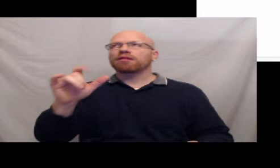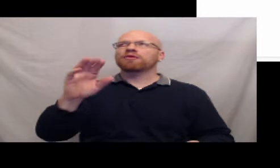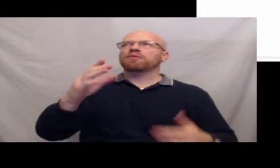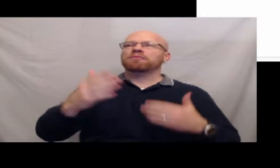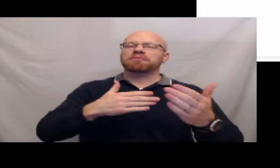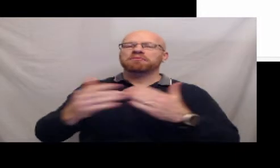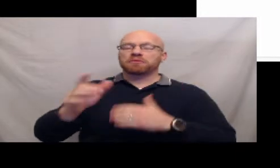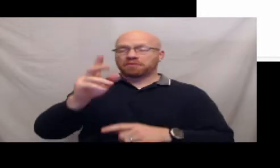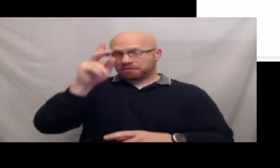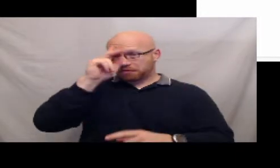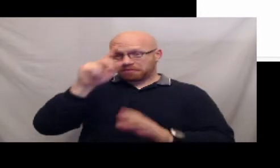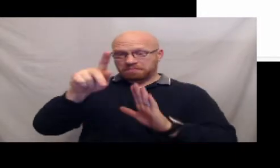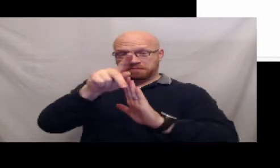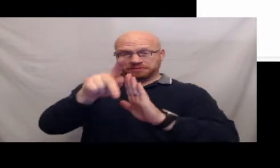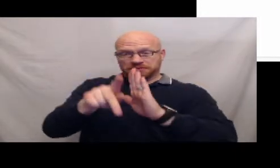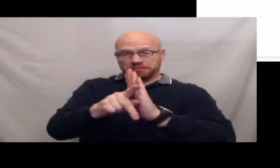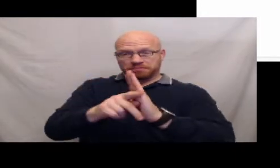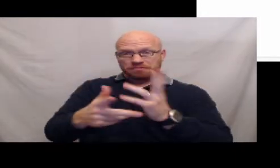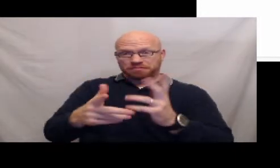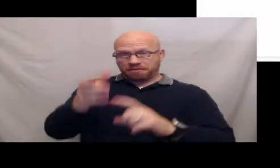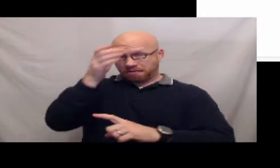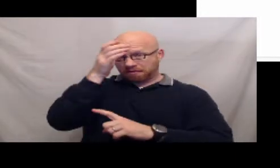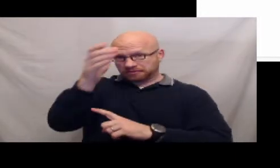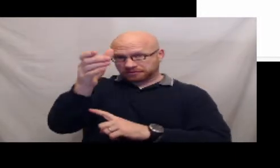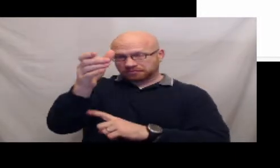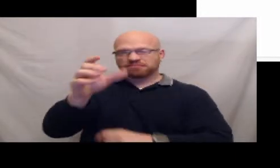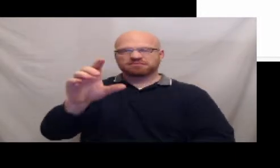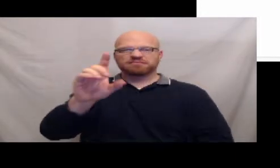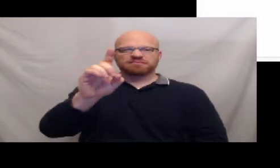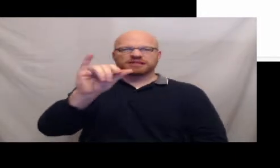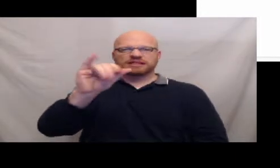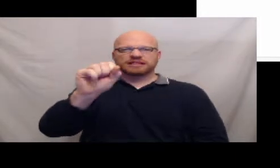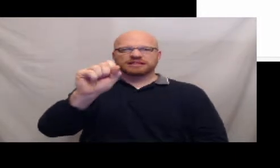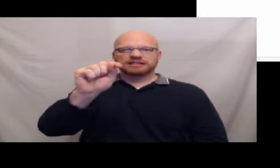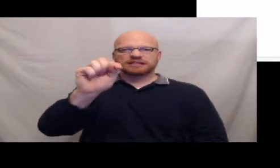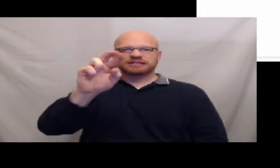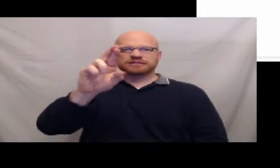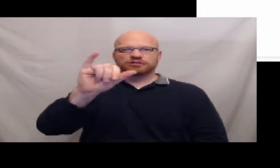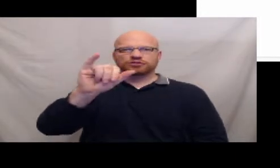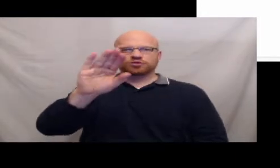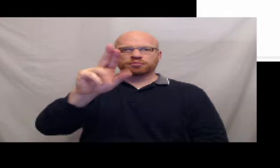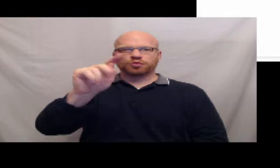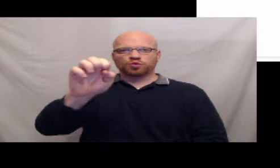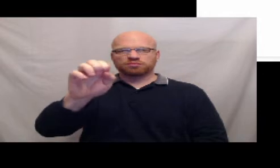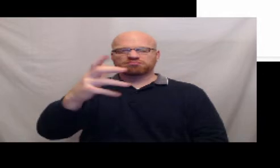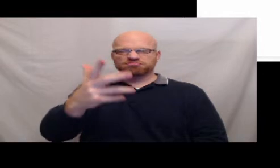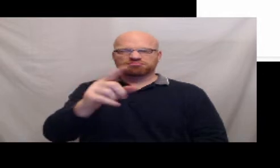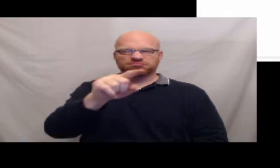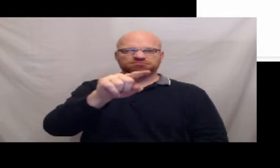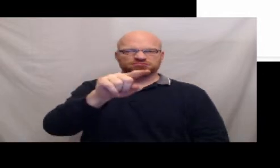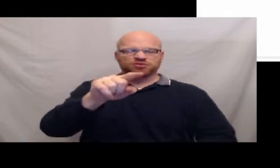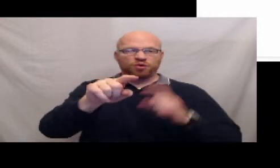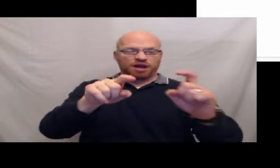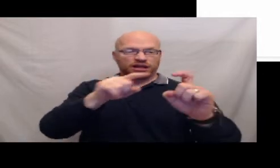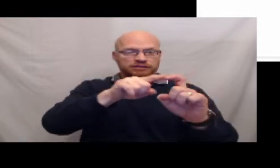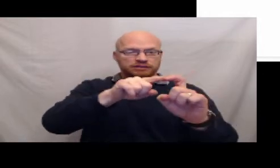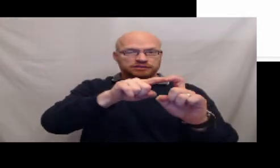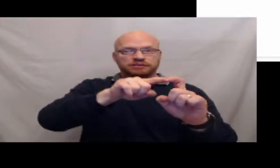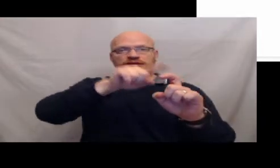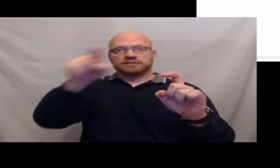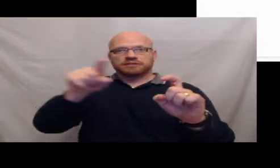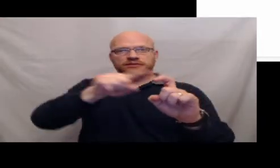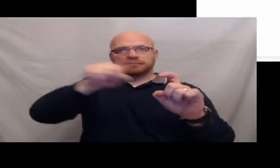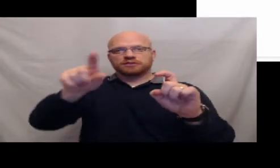We've used the word before, FOIL, F-O-I-L. Basically, the principle we're using is distributing